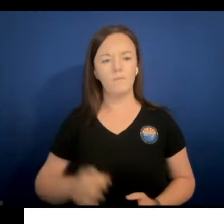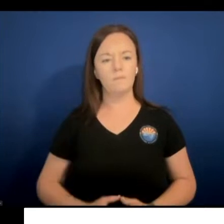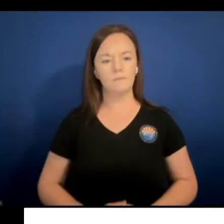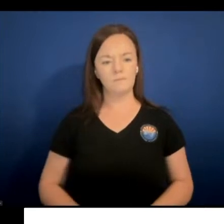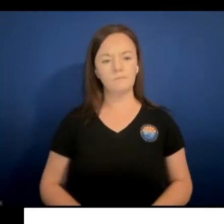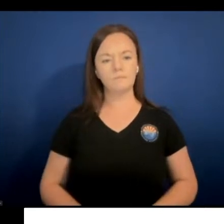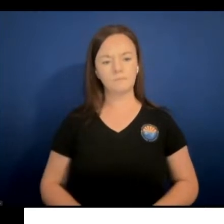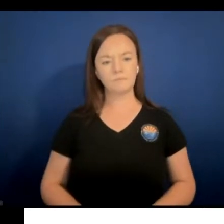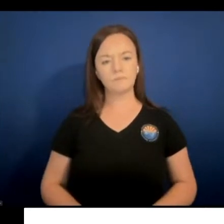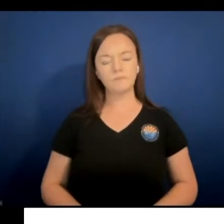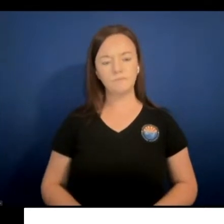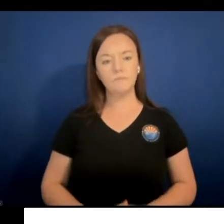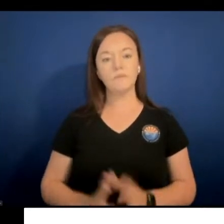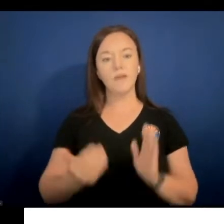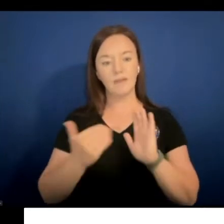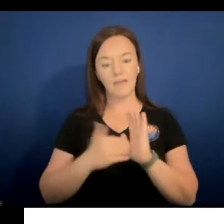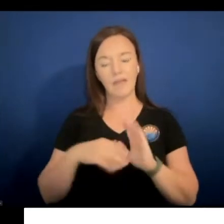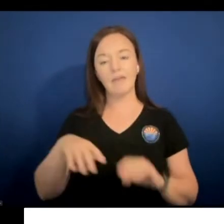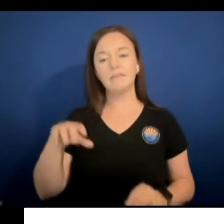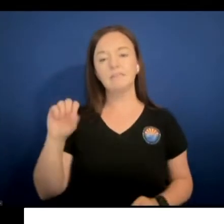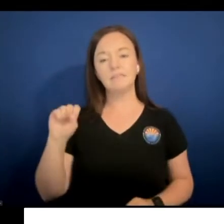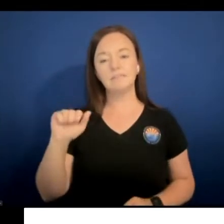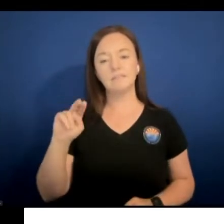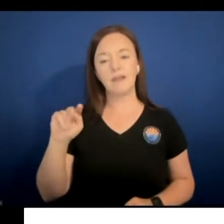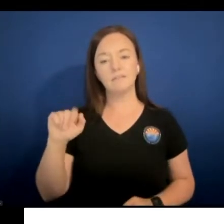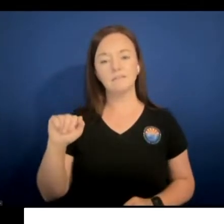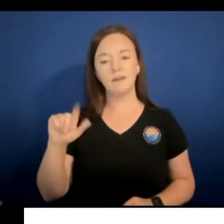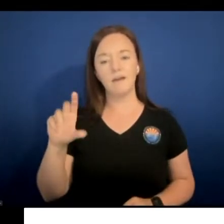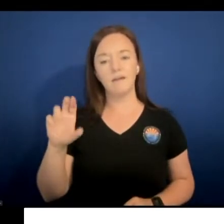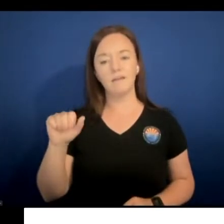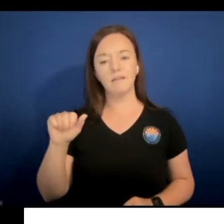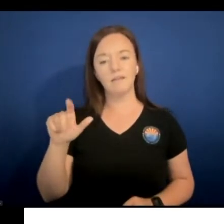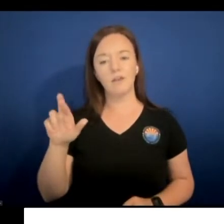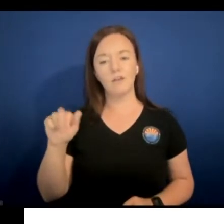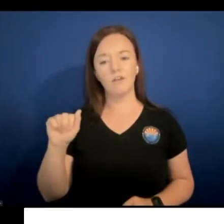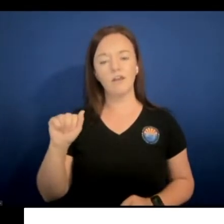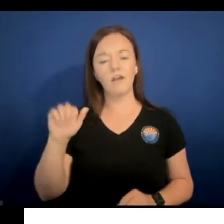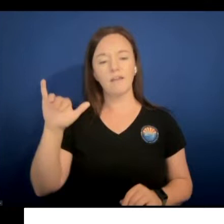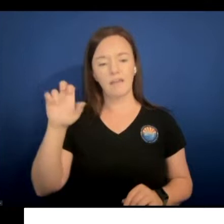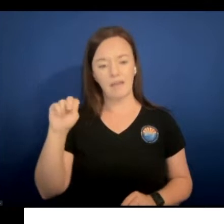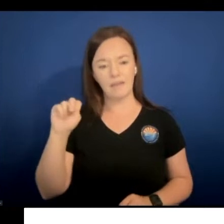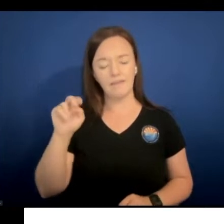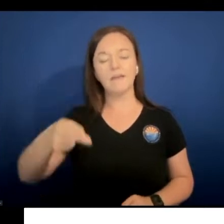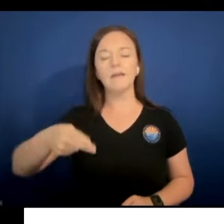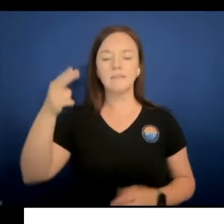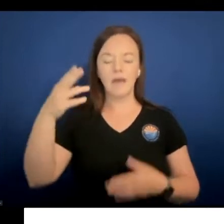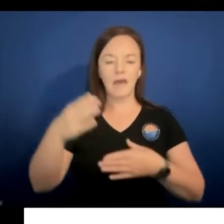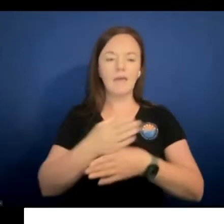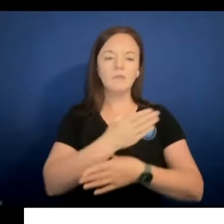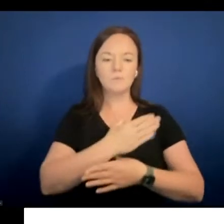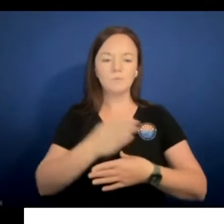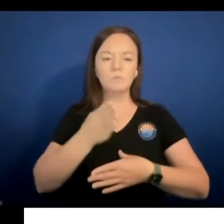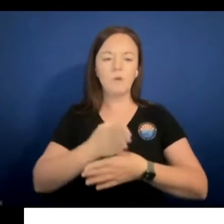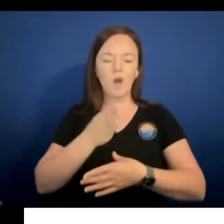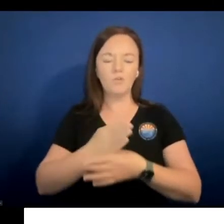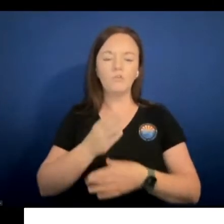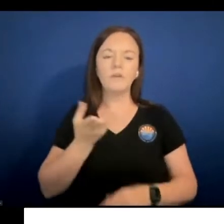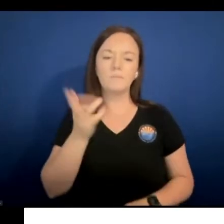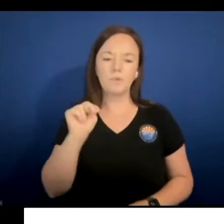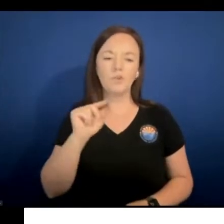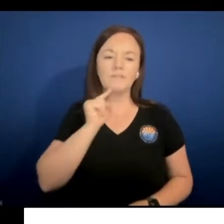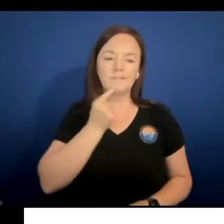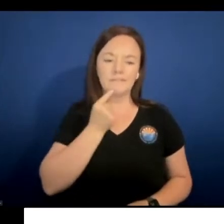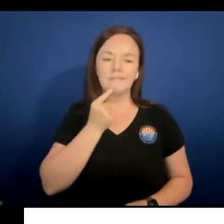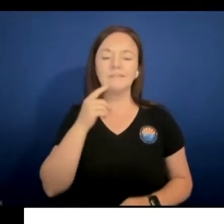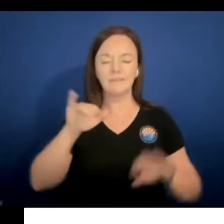And again, Santa Clara Canyon in a high to moderate burn intensity in that canyon after